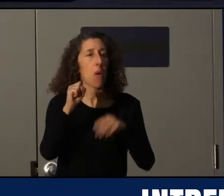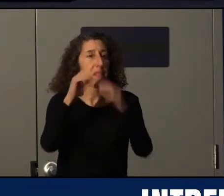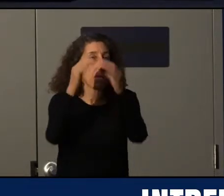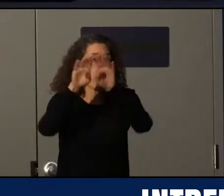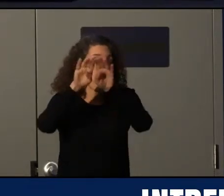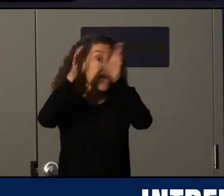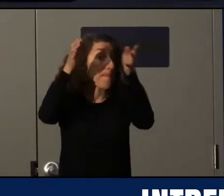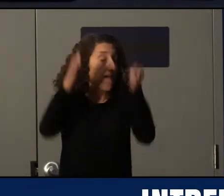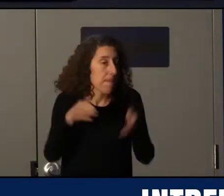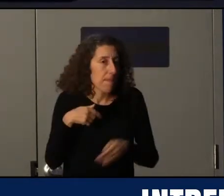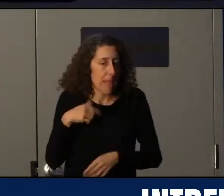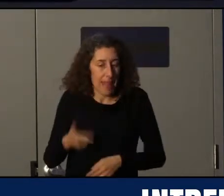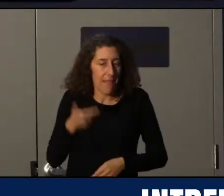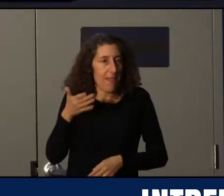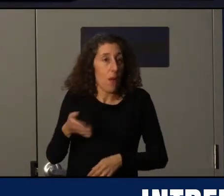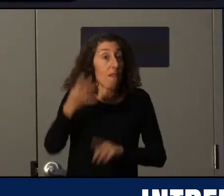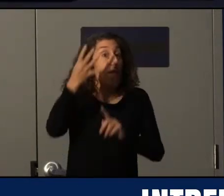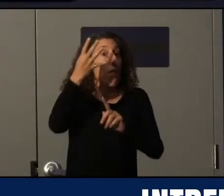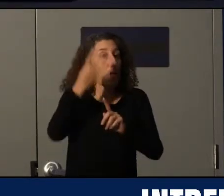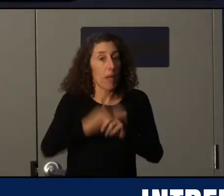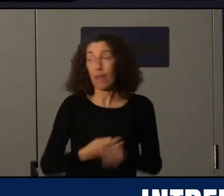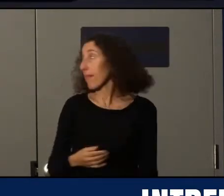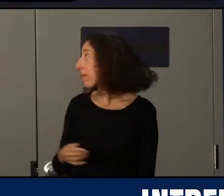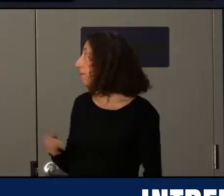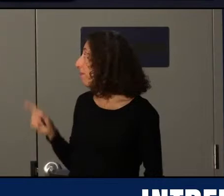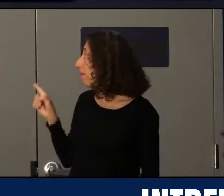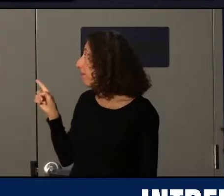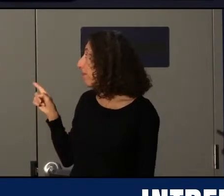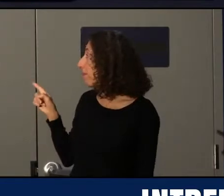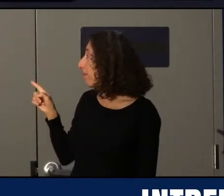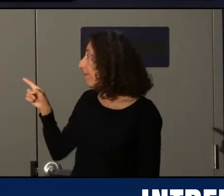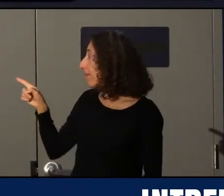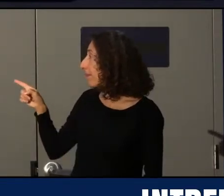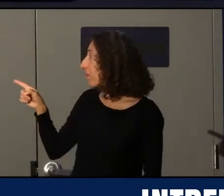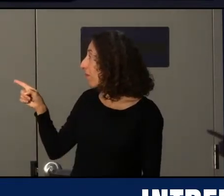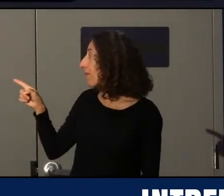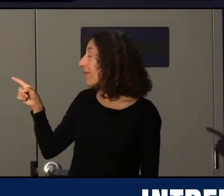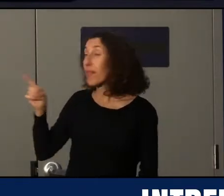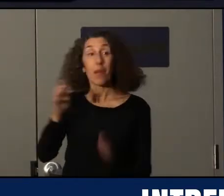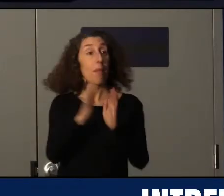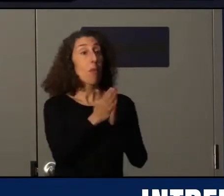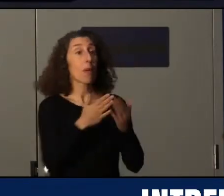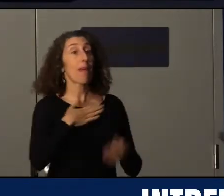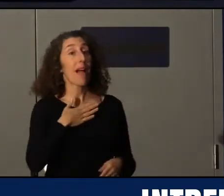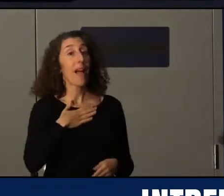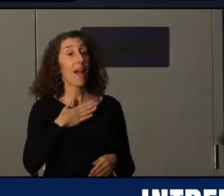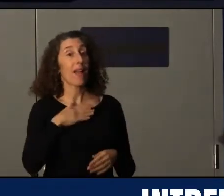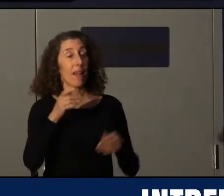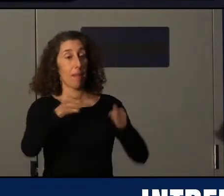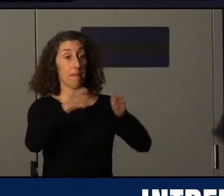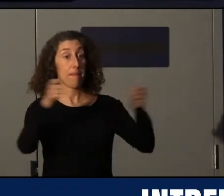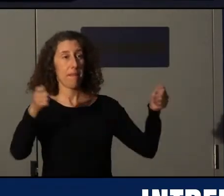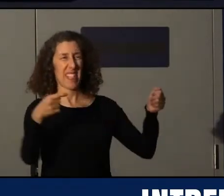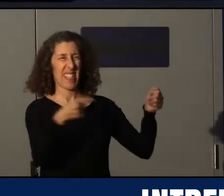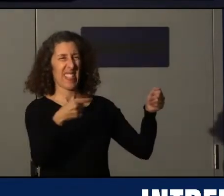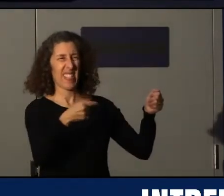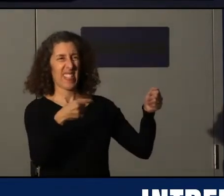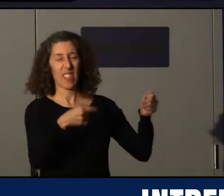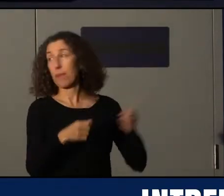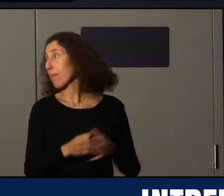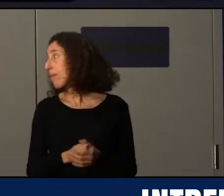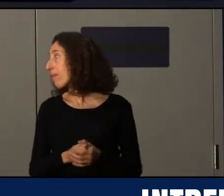painting in space. So this is what I painted in space right